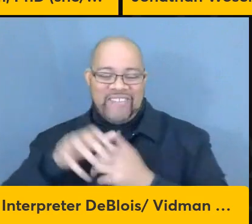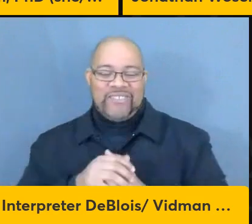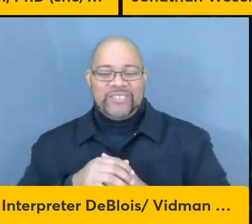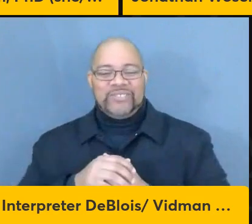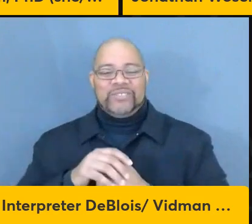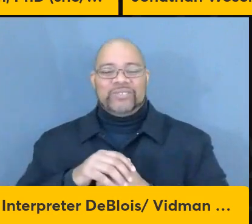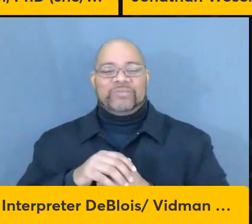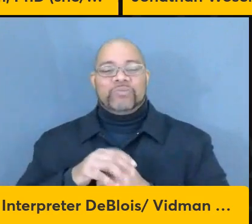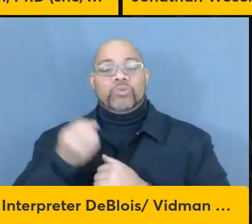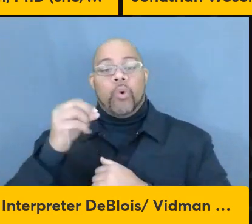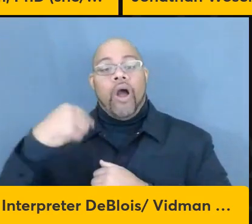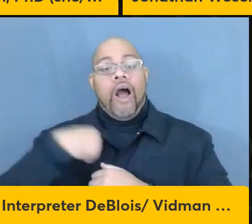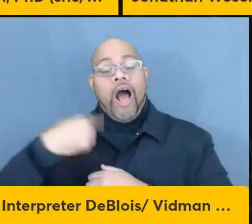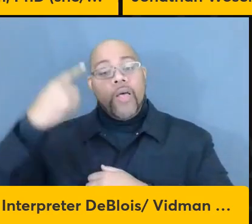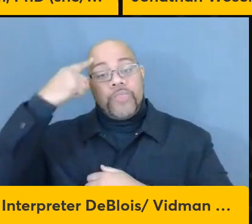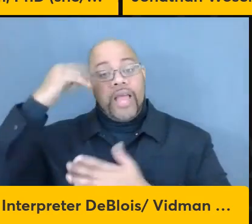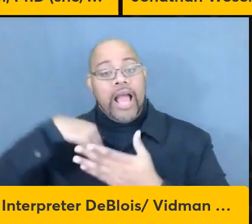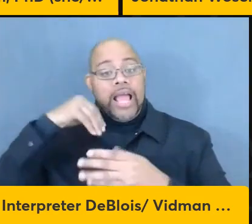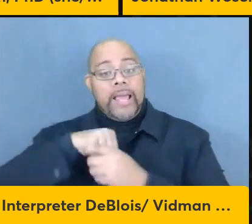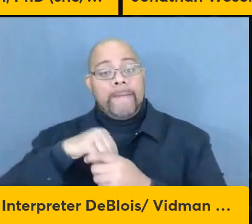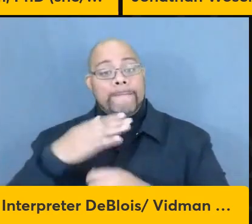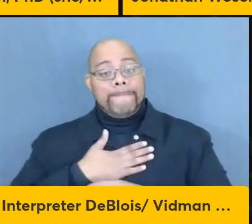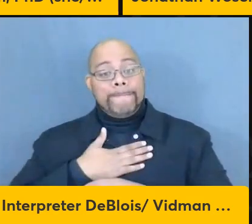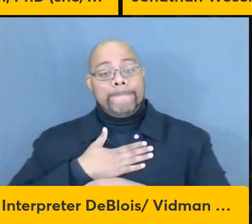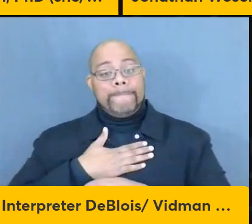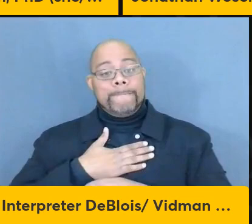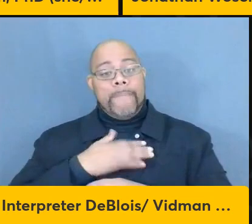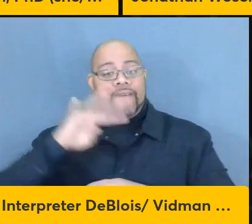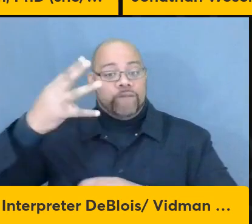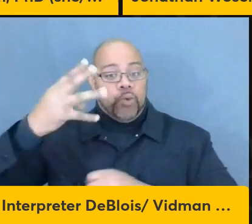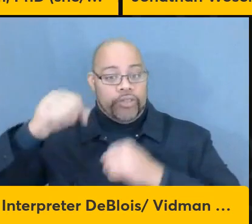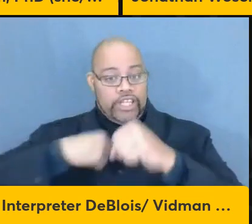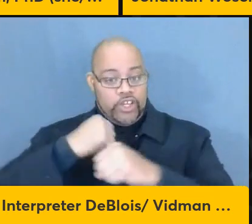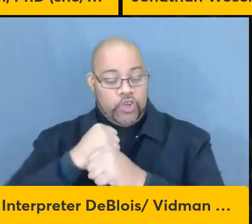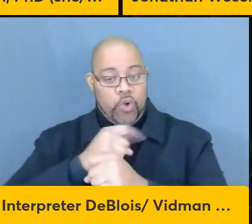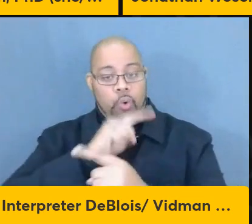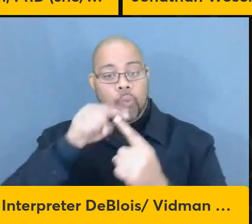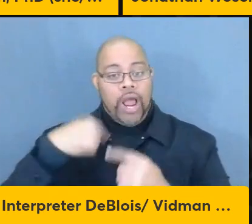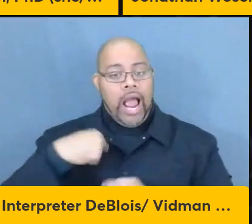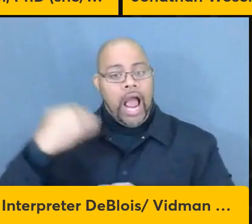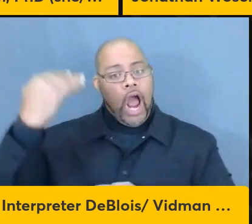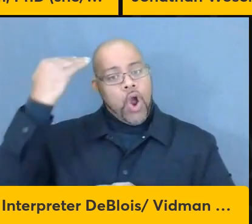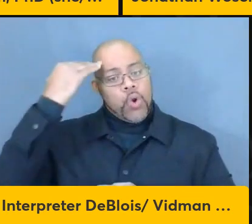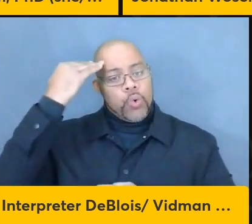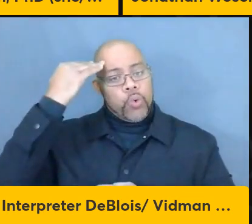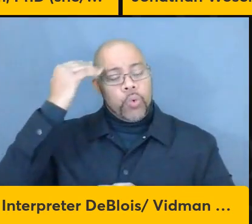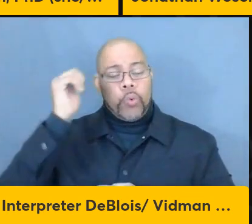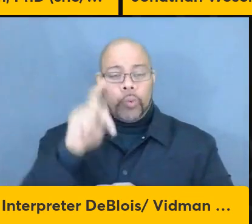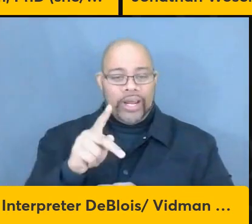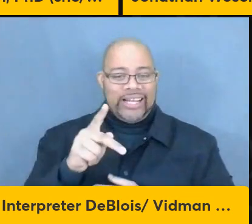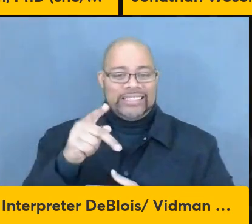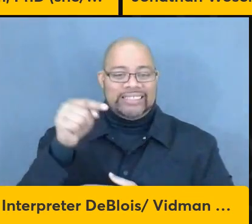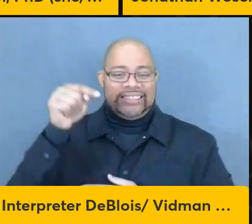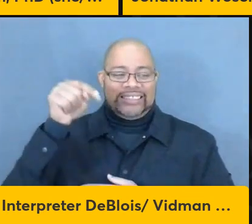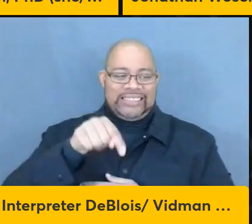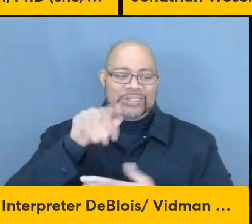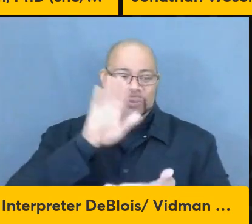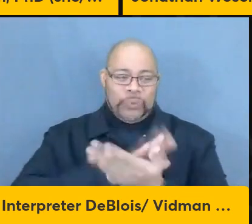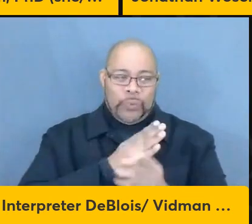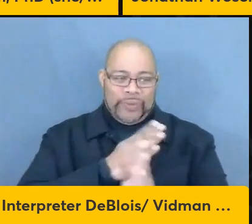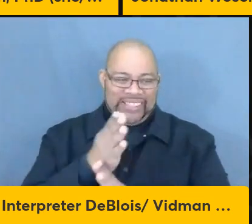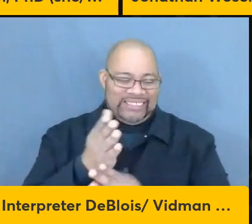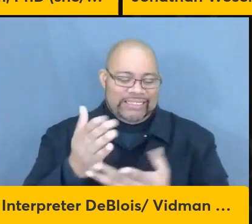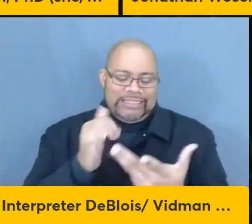So I think I was in my fourth year when I knew that, okay, this academia thing